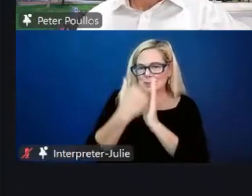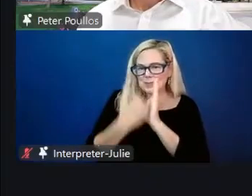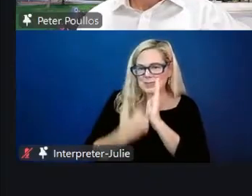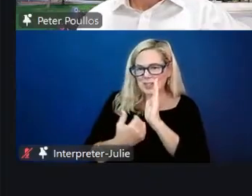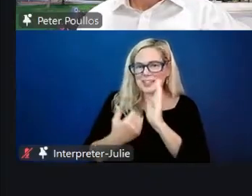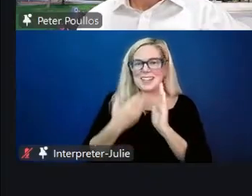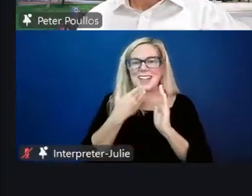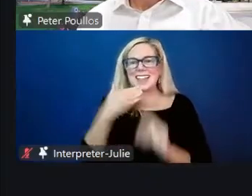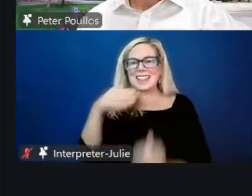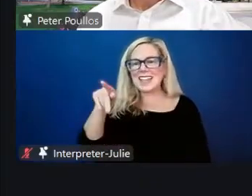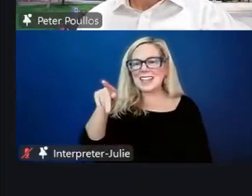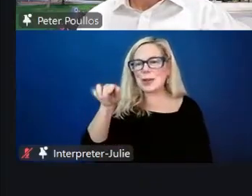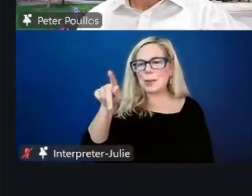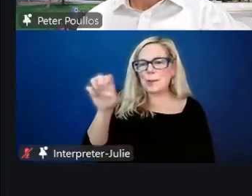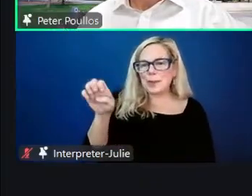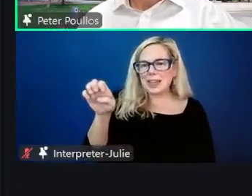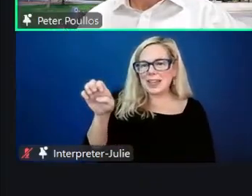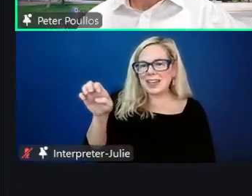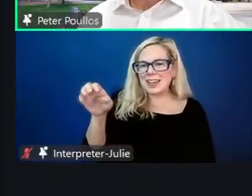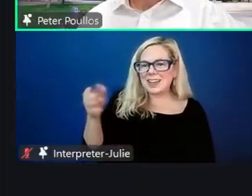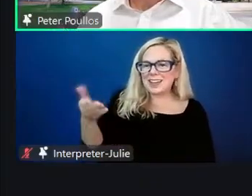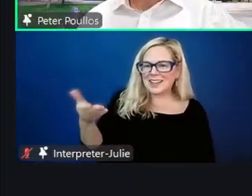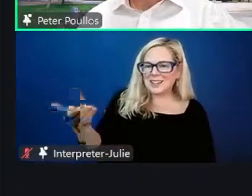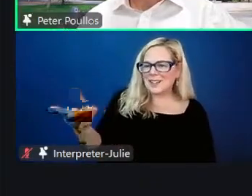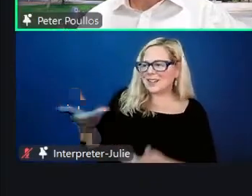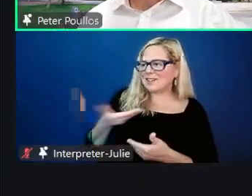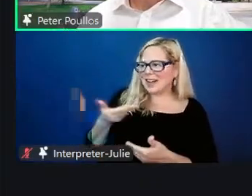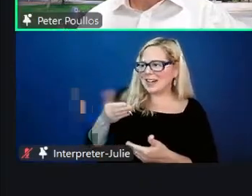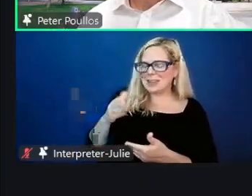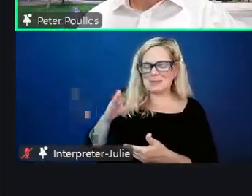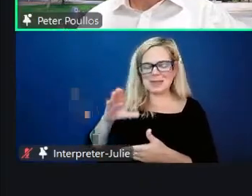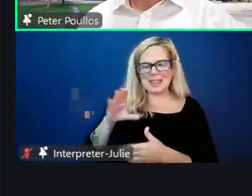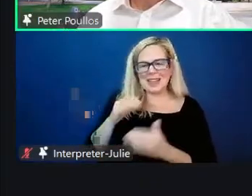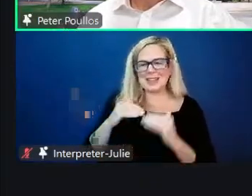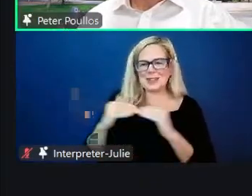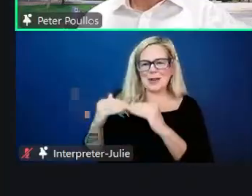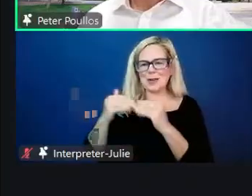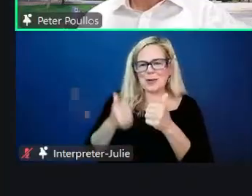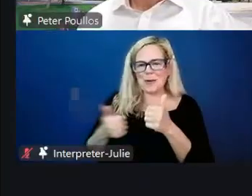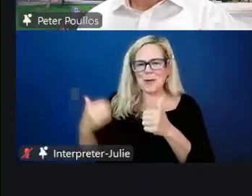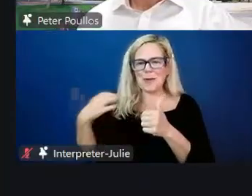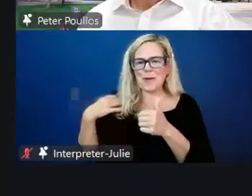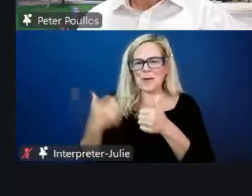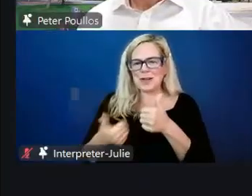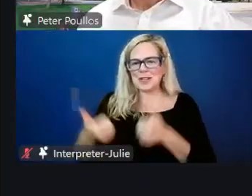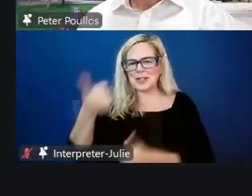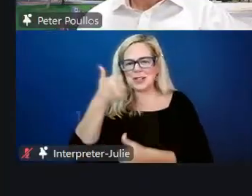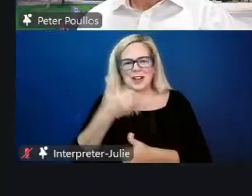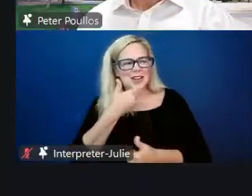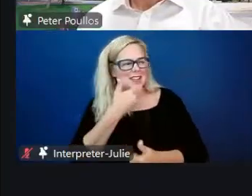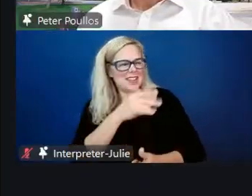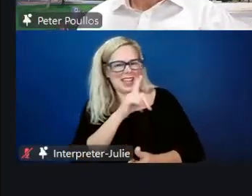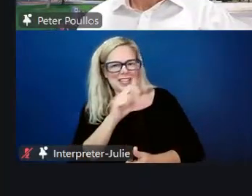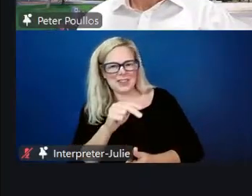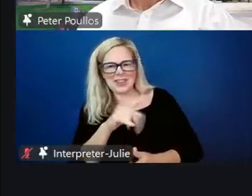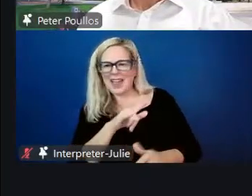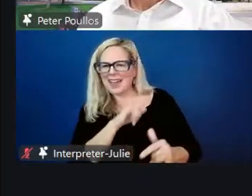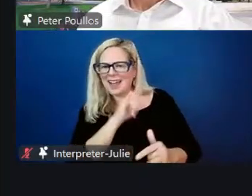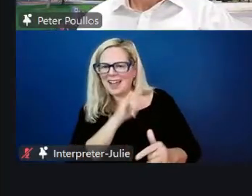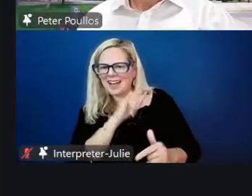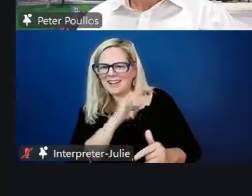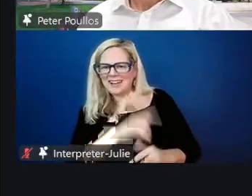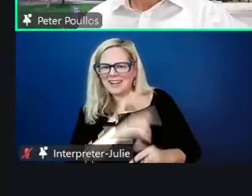Pete, for bringing me on as a co-chair. Thank you, Ken, for being my right-hand man. Yeah. I love you.